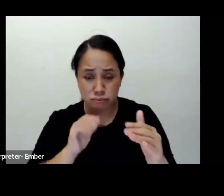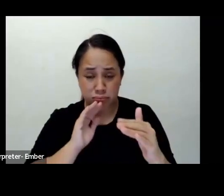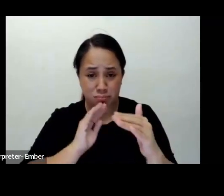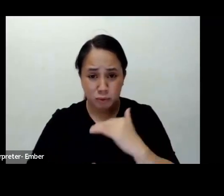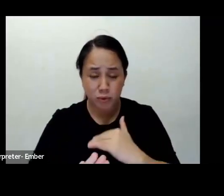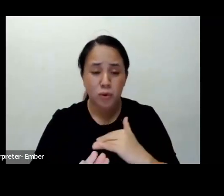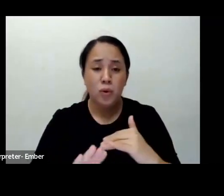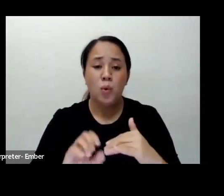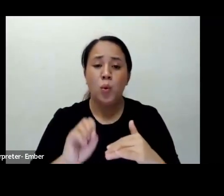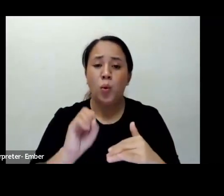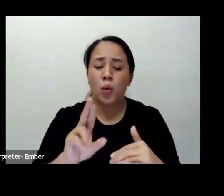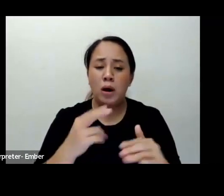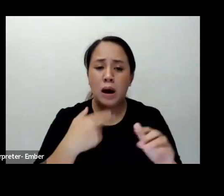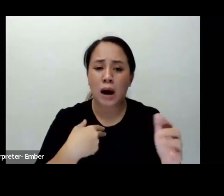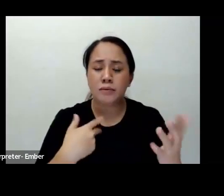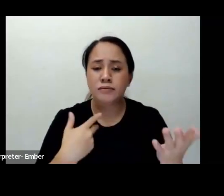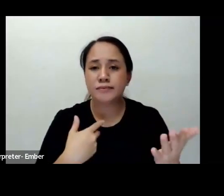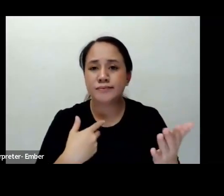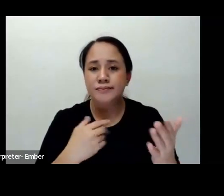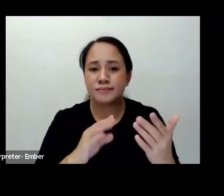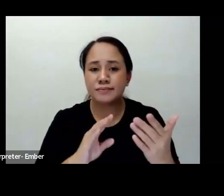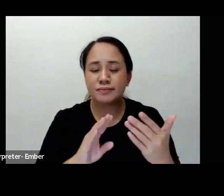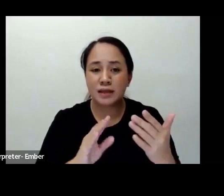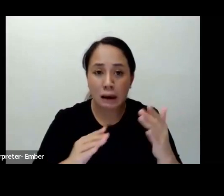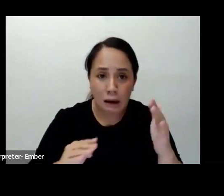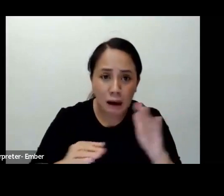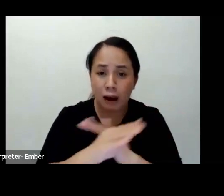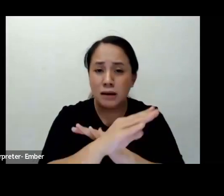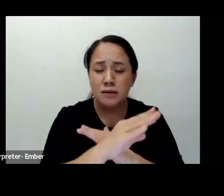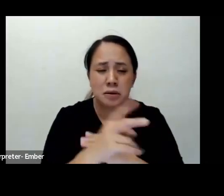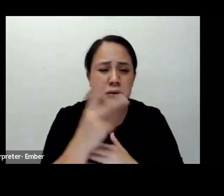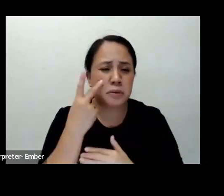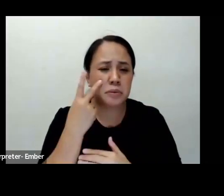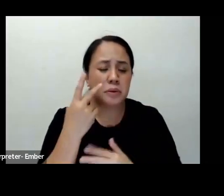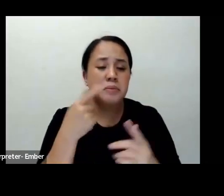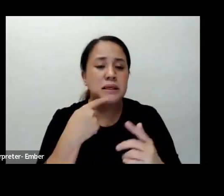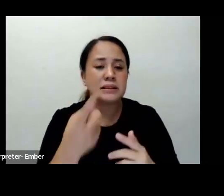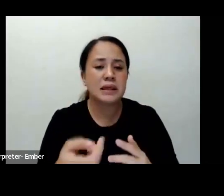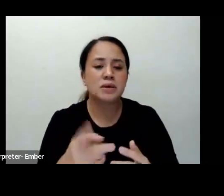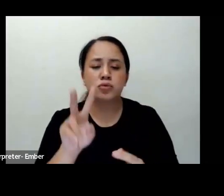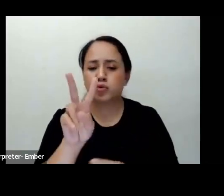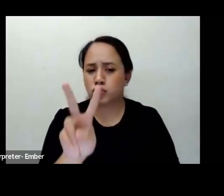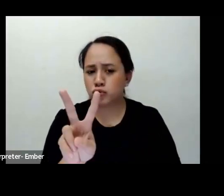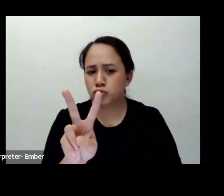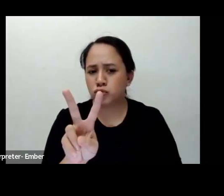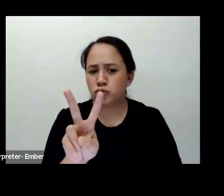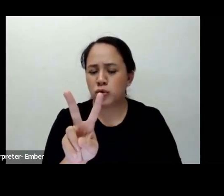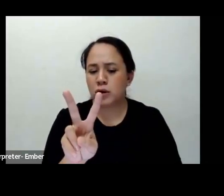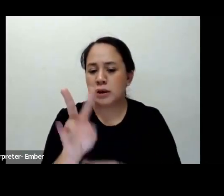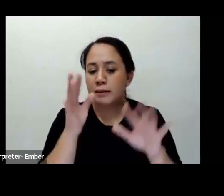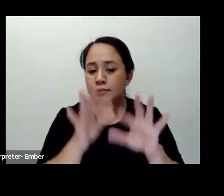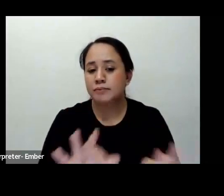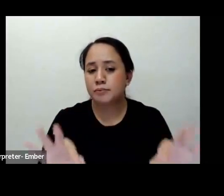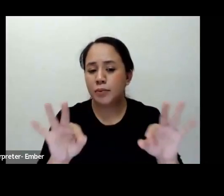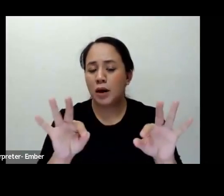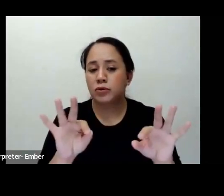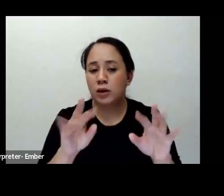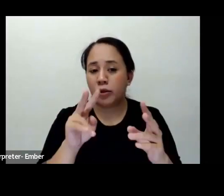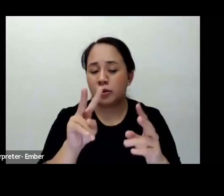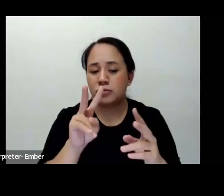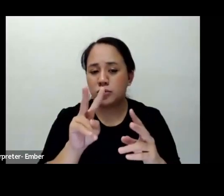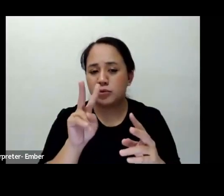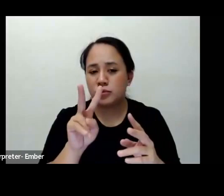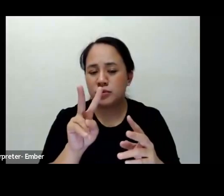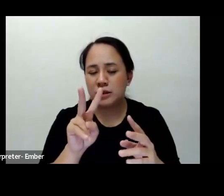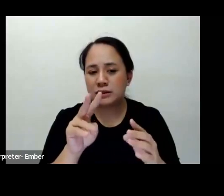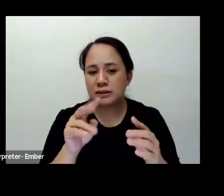be a rebound, an increase? I would say that there are 2 matters that go against